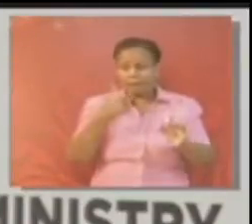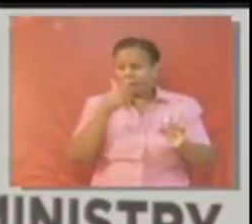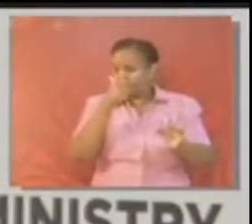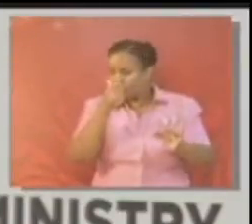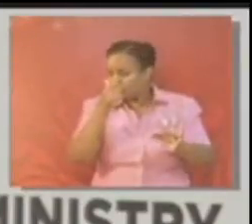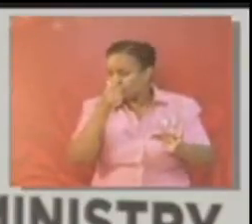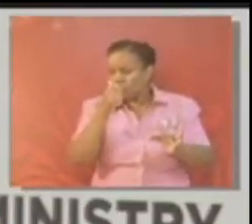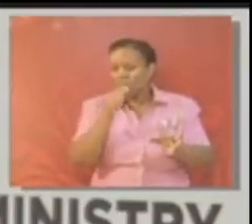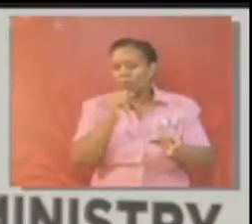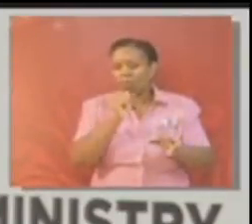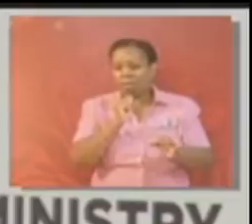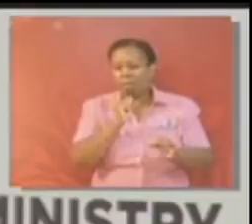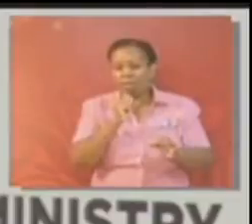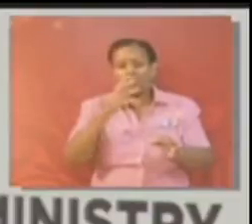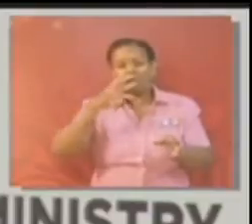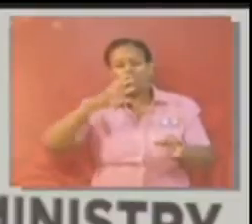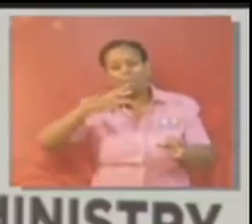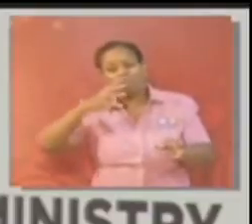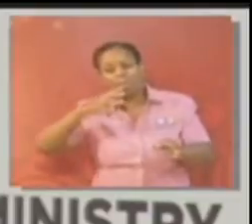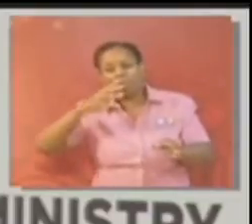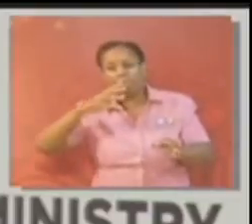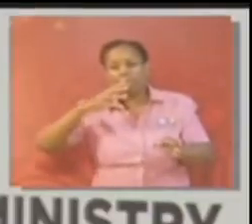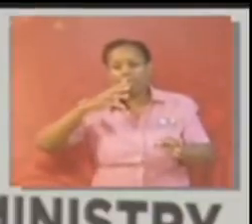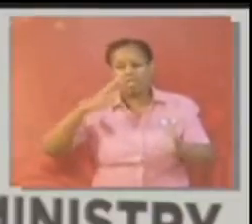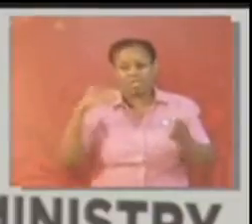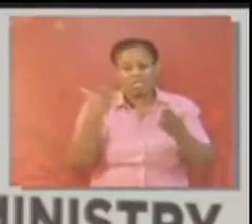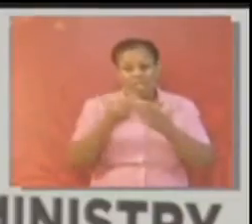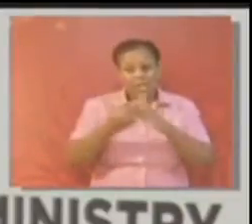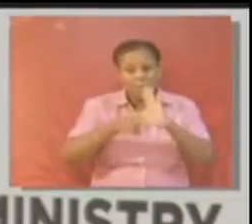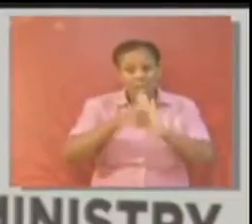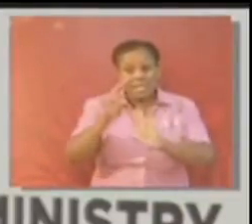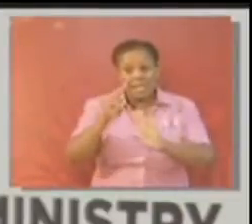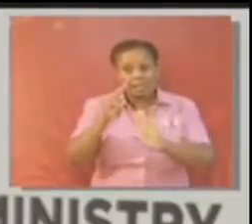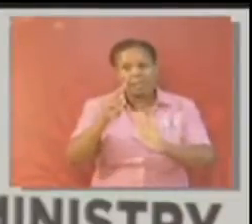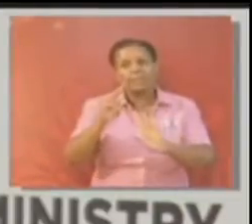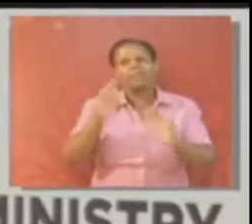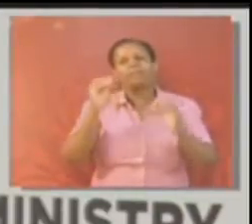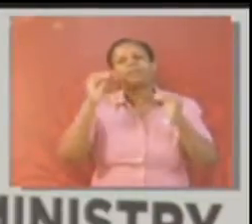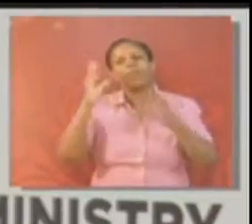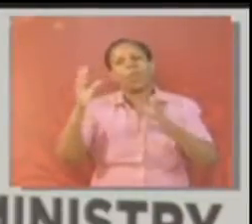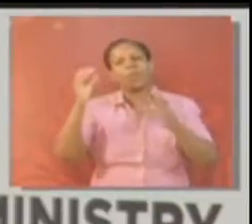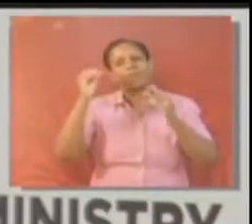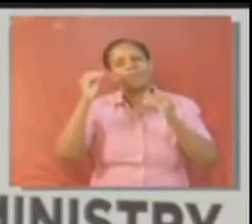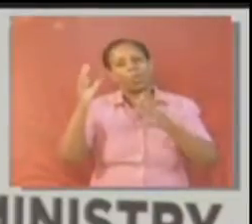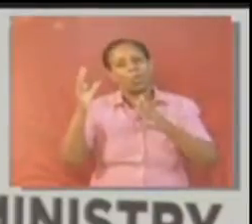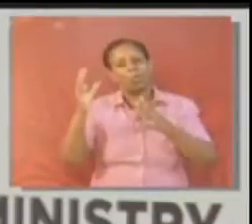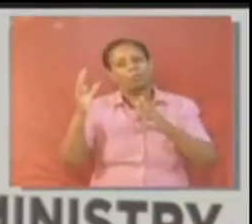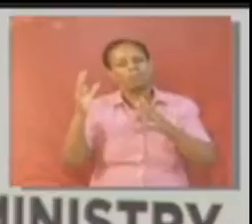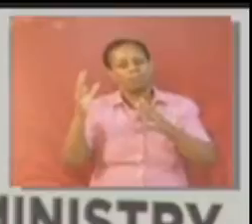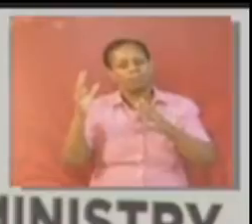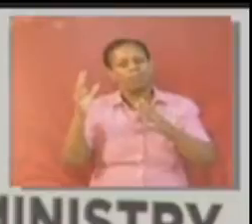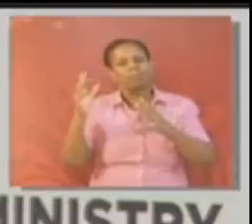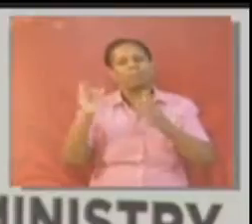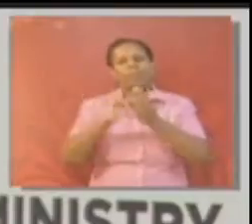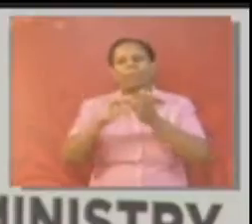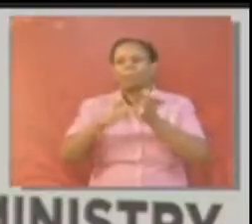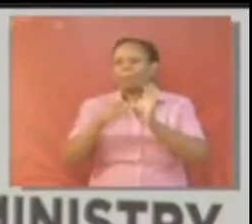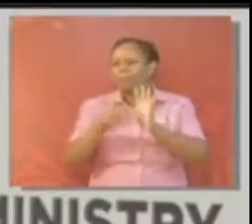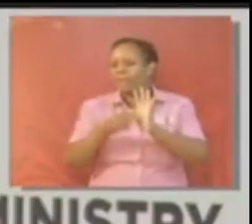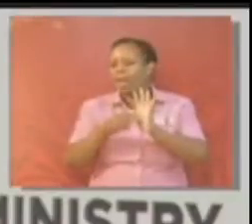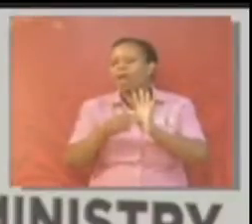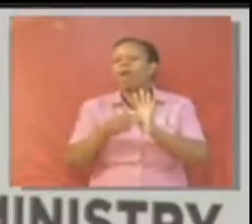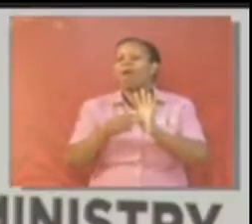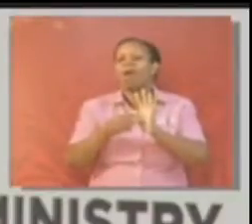hotel know very quickly so that we can know in health and we can do the sampling that is necessary. That's the best way that we can protect and of